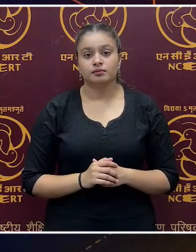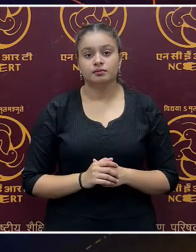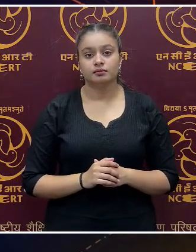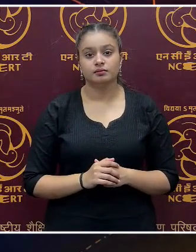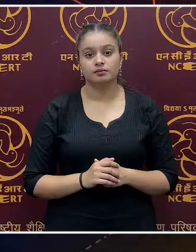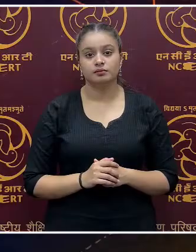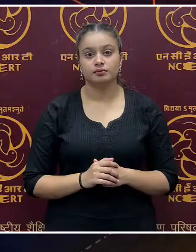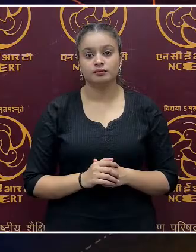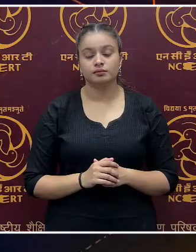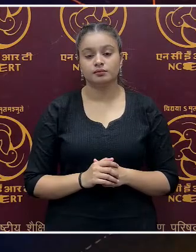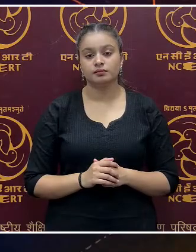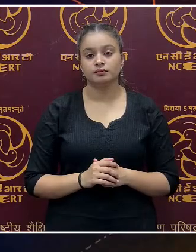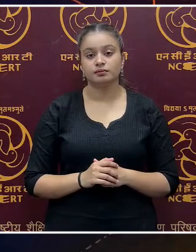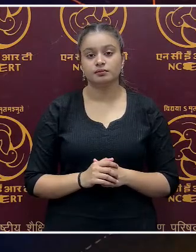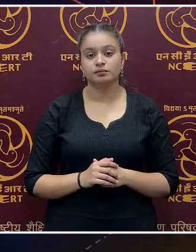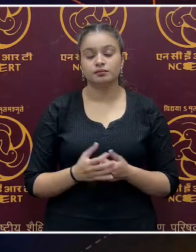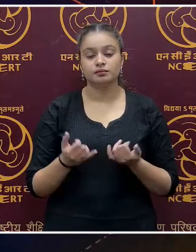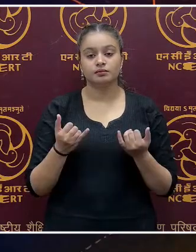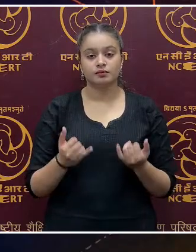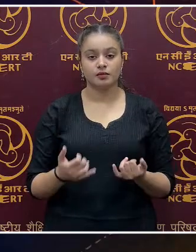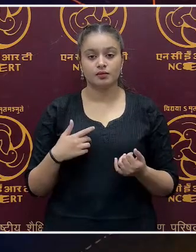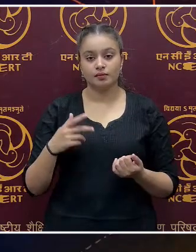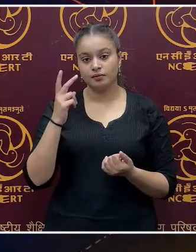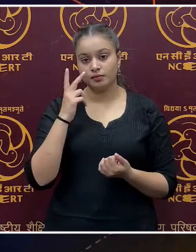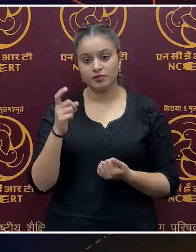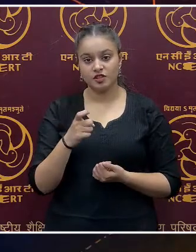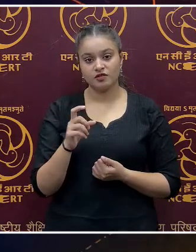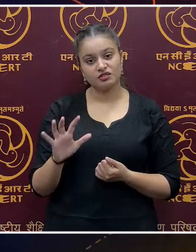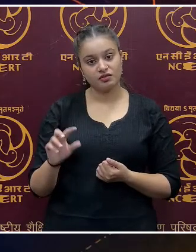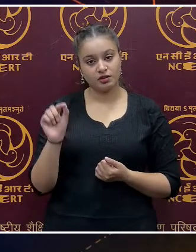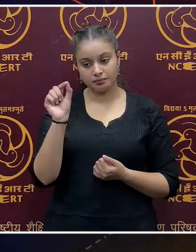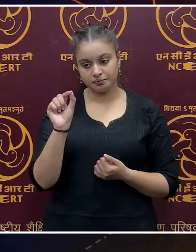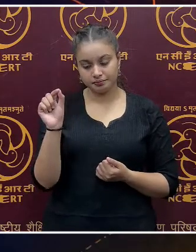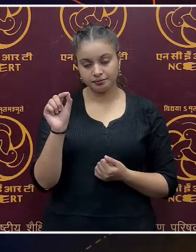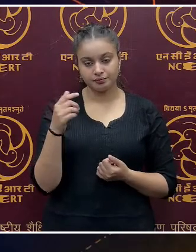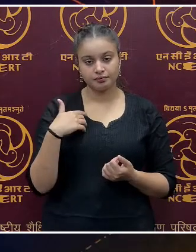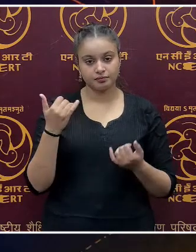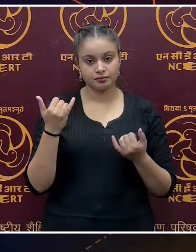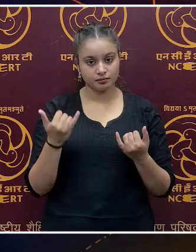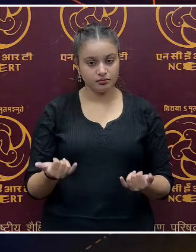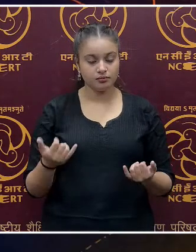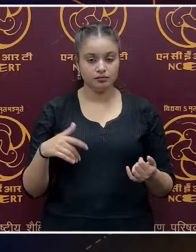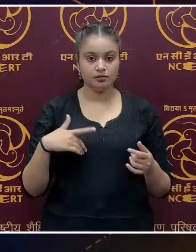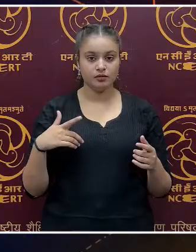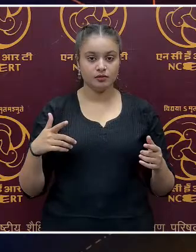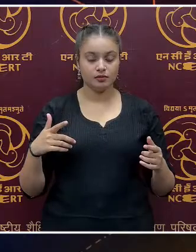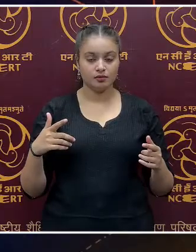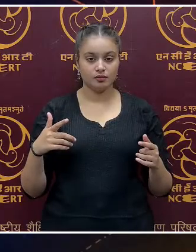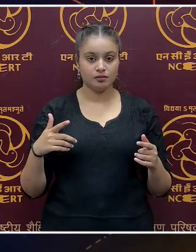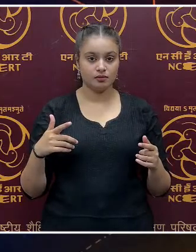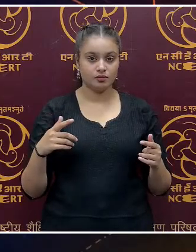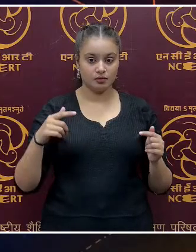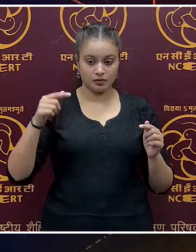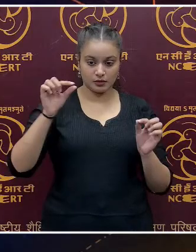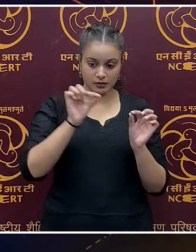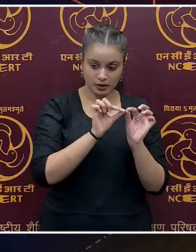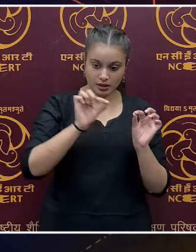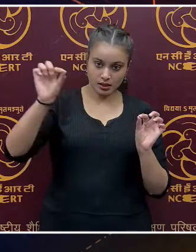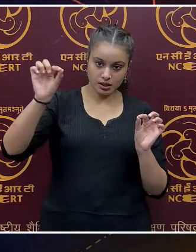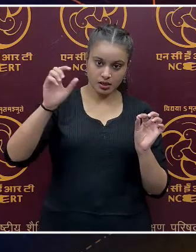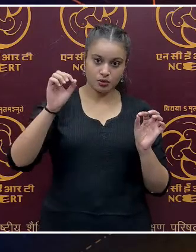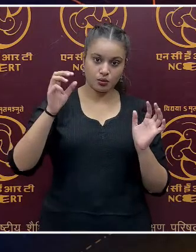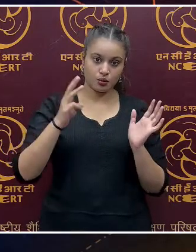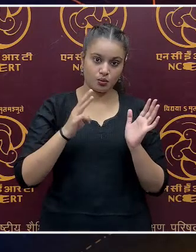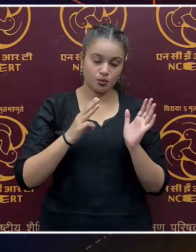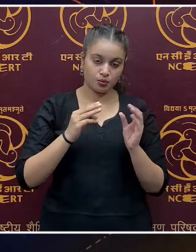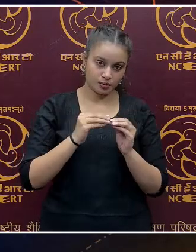Yeah, now exactly it is a 75. Now, I am combining this O and